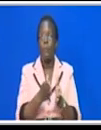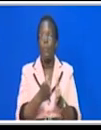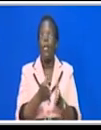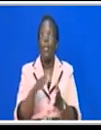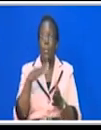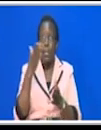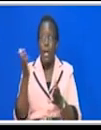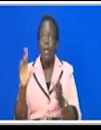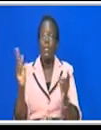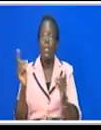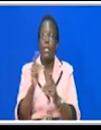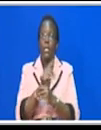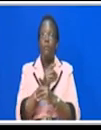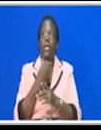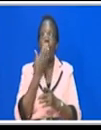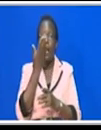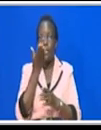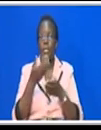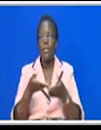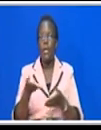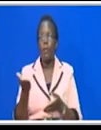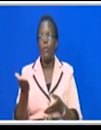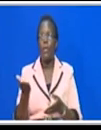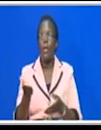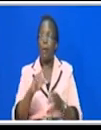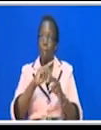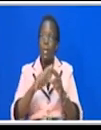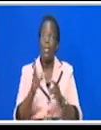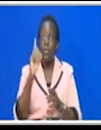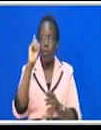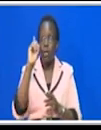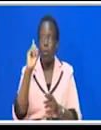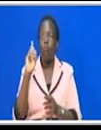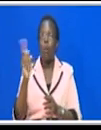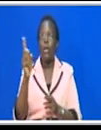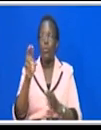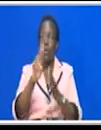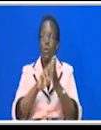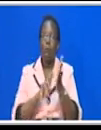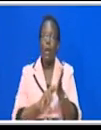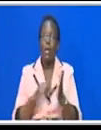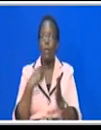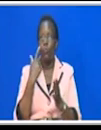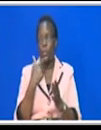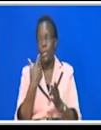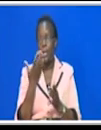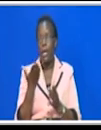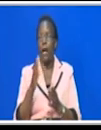is variety of answers provided, but there is only one that you are required to pinpoint or to